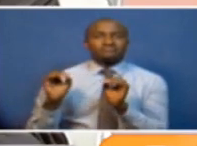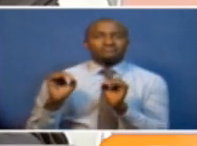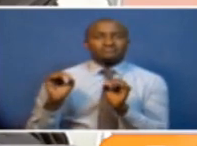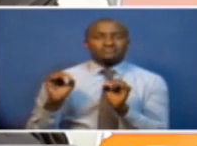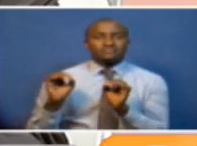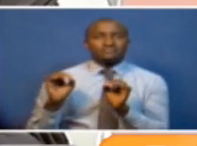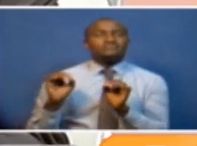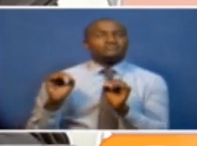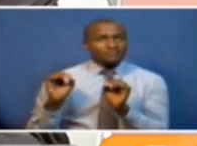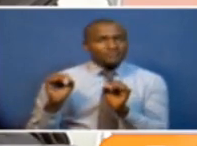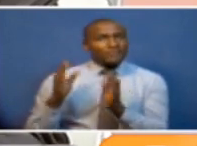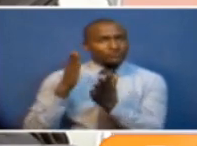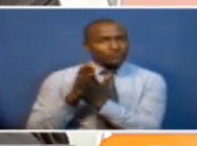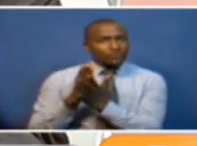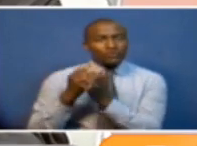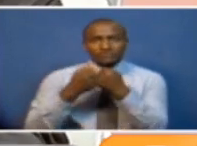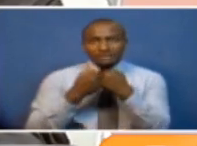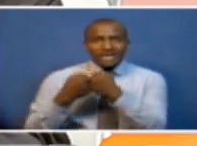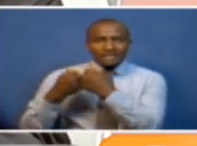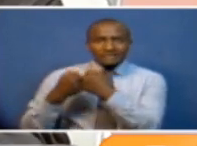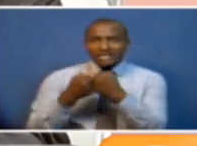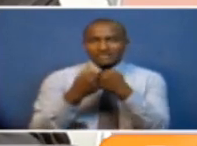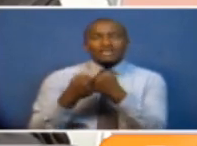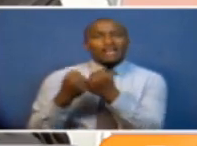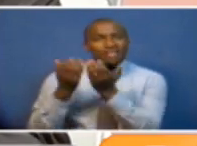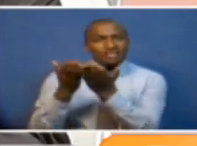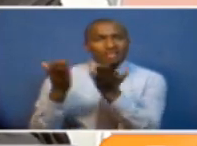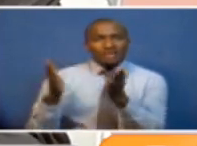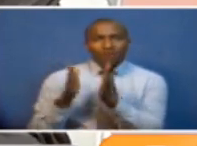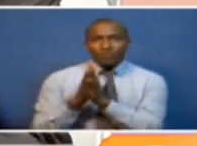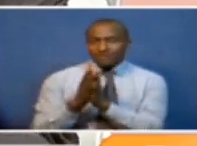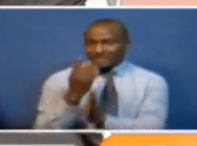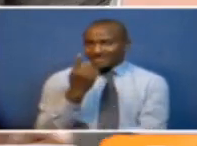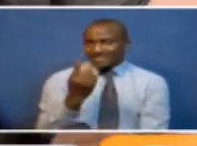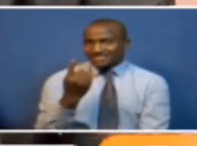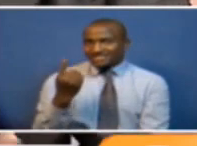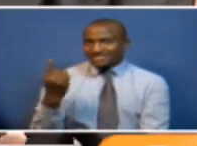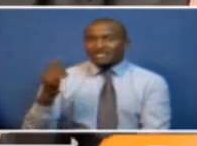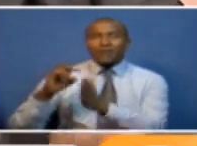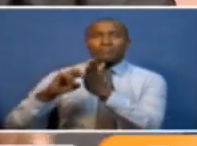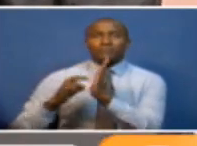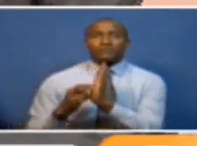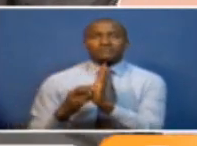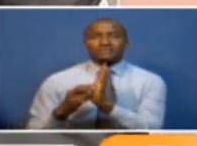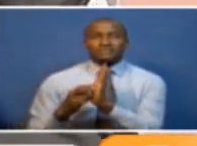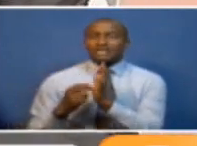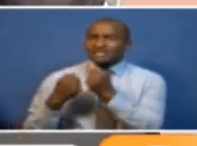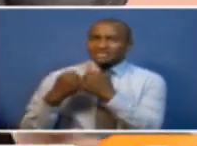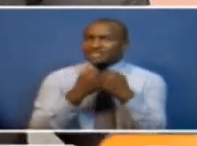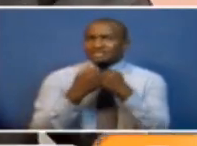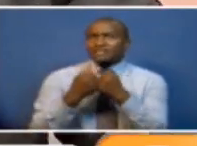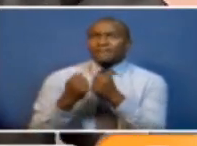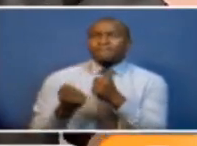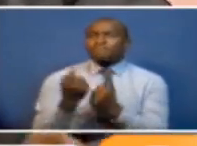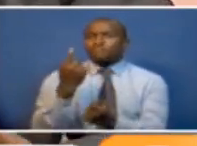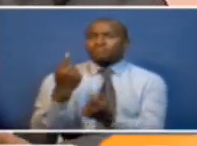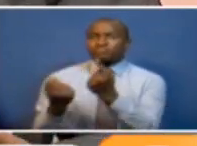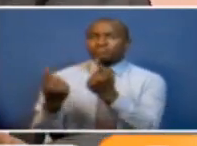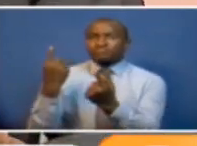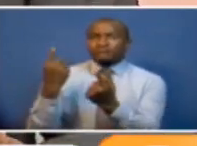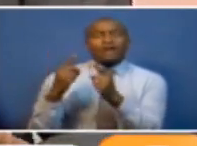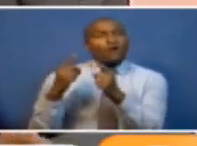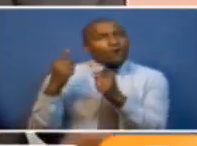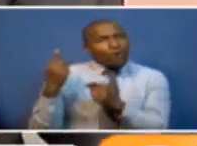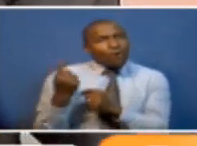There are usually challenges with each and every project, different types of challenges. It just happens that this